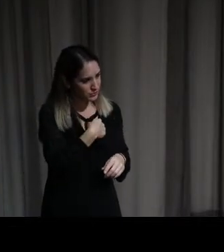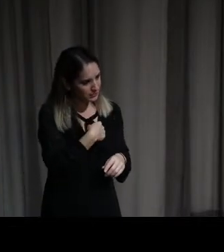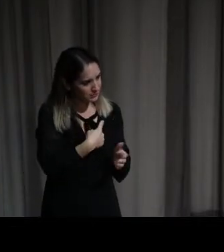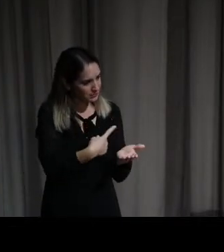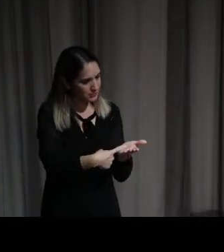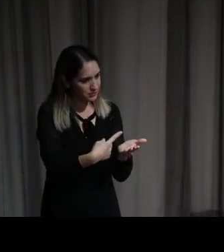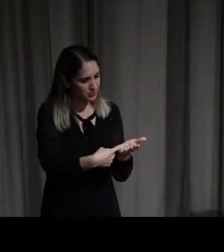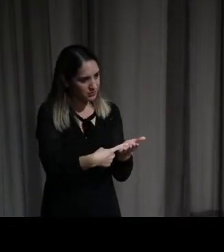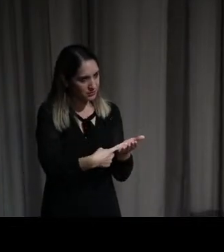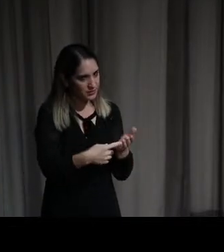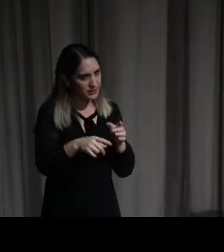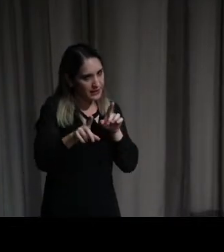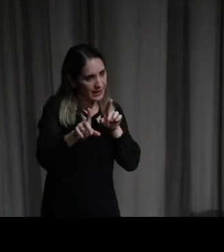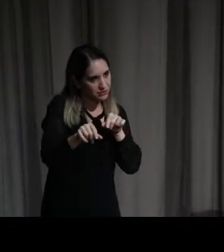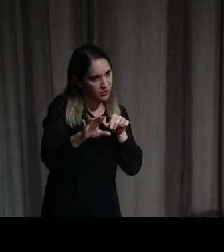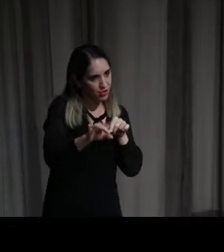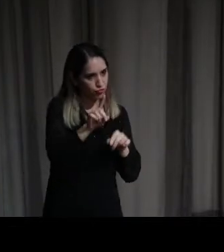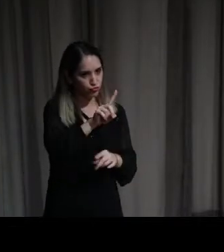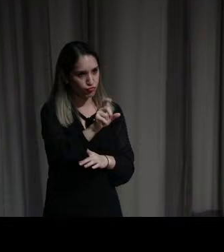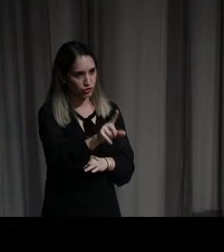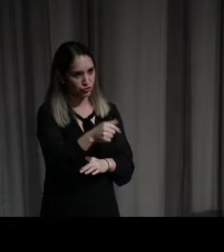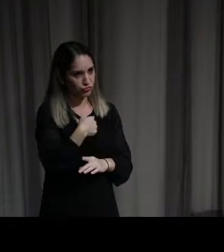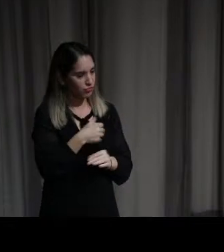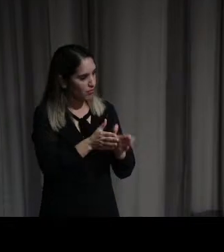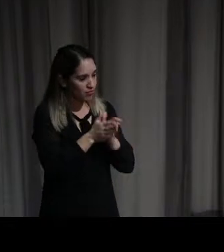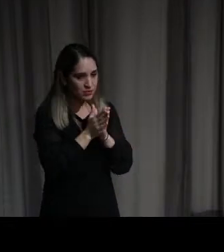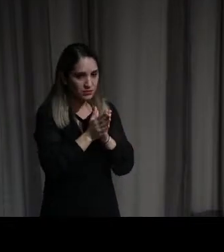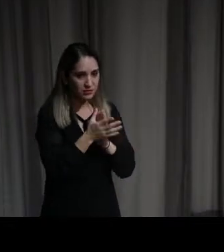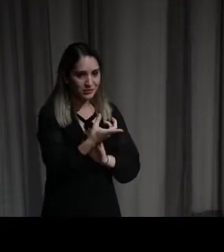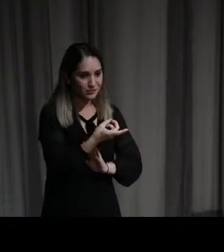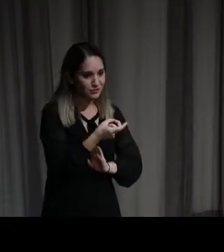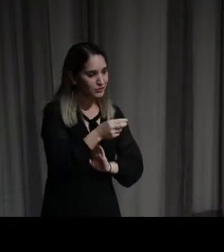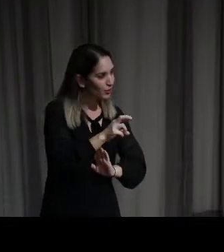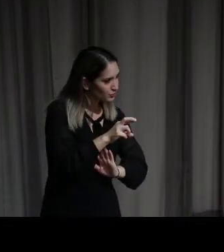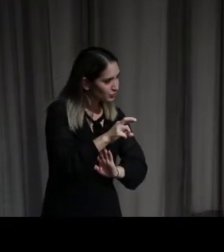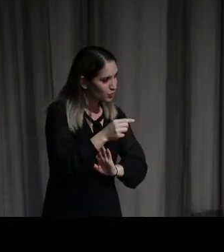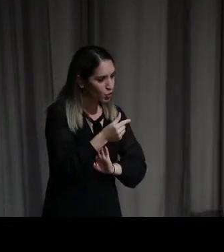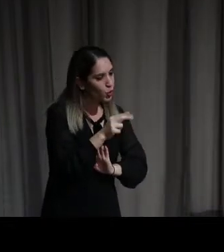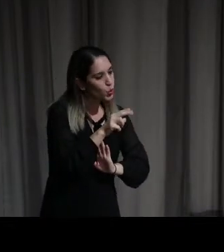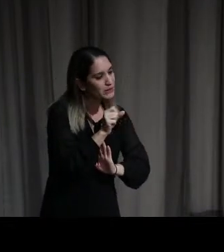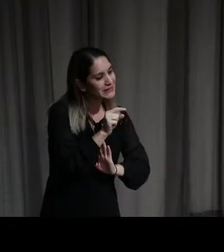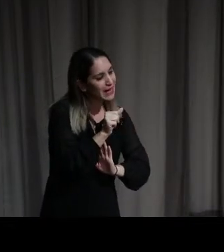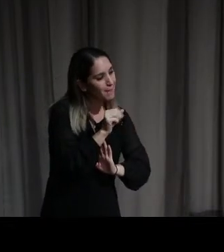leads me to a question I'm going to ask Dr. Bustamante, which I haven't forgotten you're here,